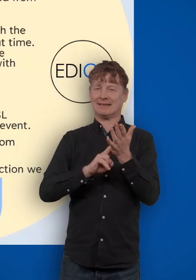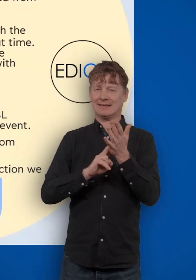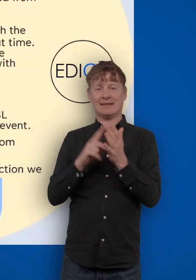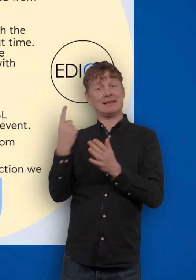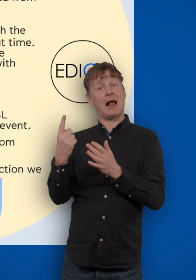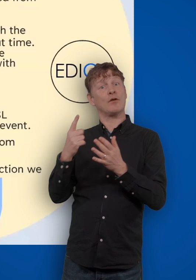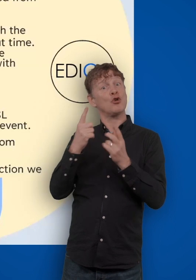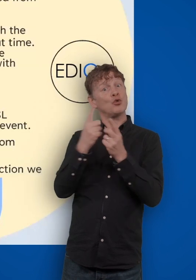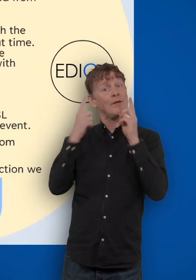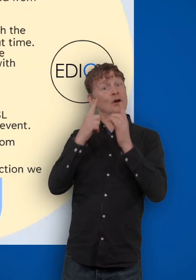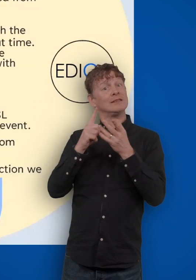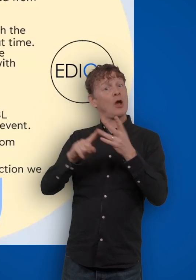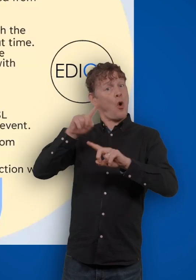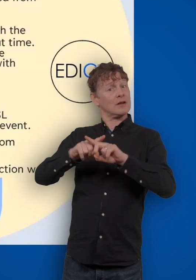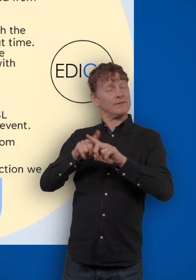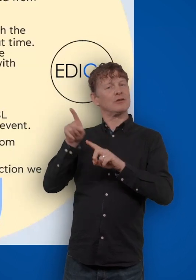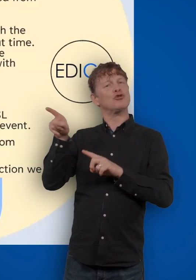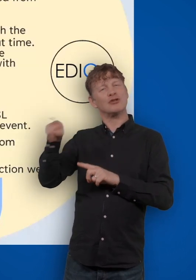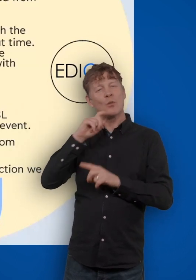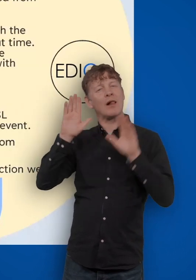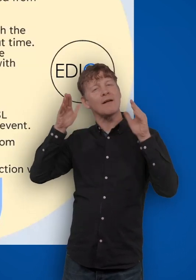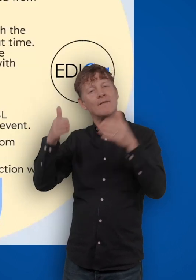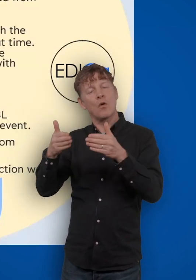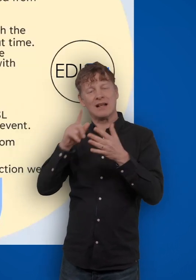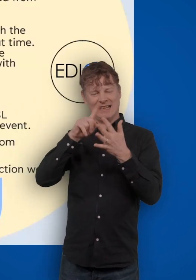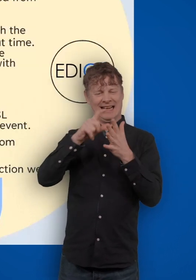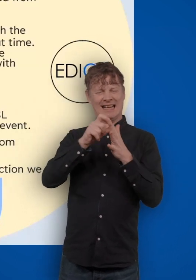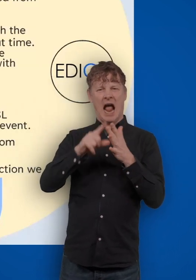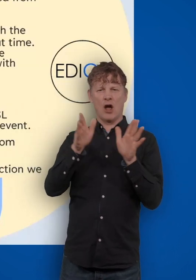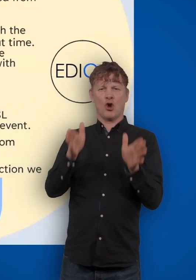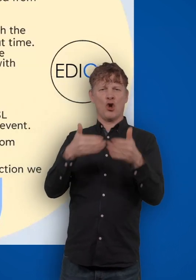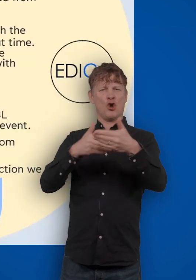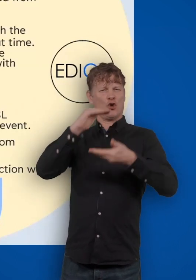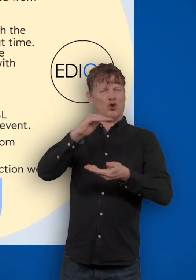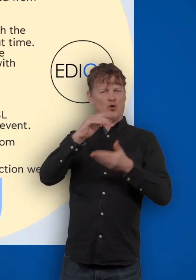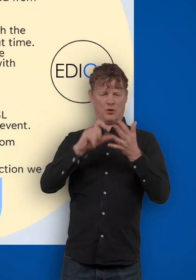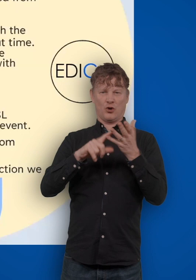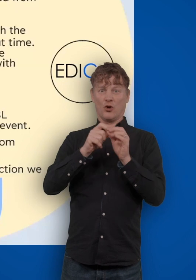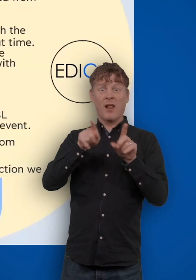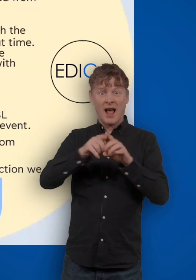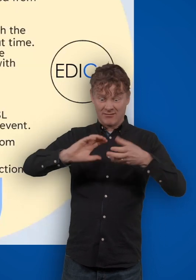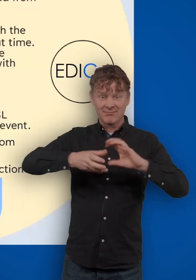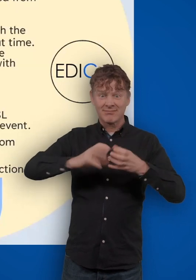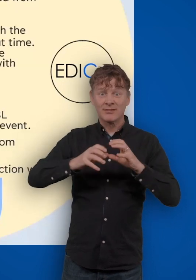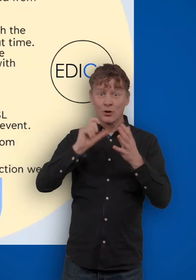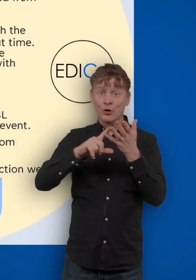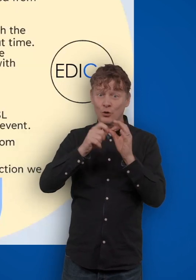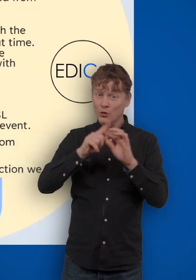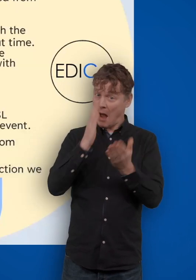of Oxford, and she'll talk to us about something called the EDI cube. Cube meaning like Rubik's Cube kind of thing